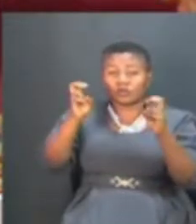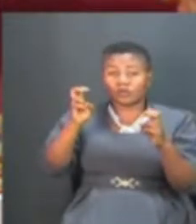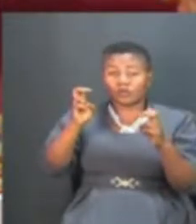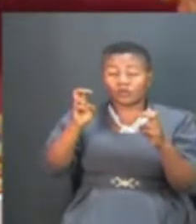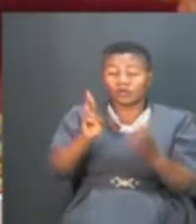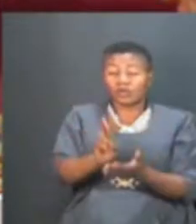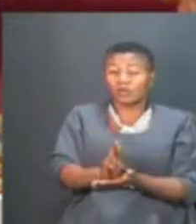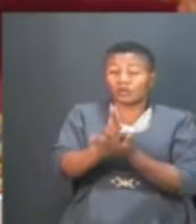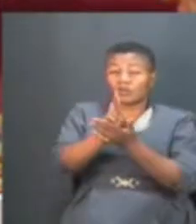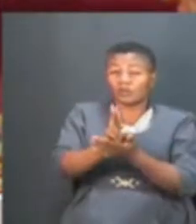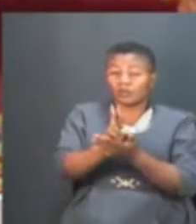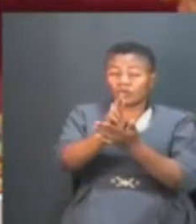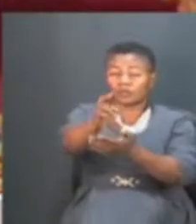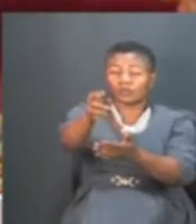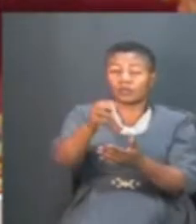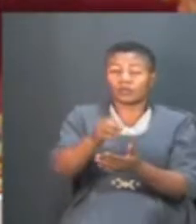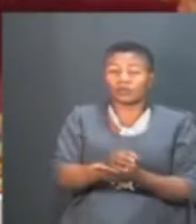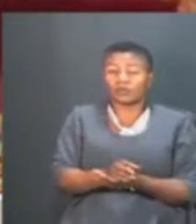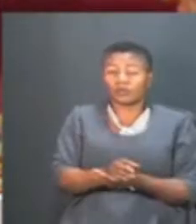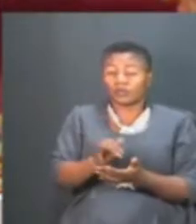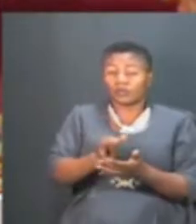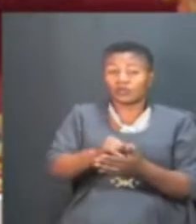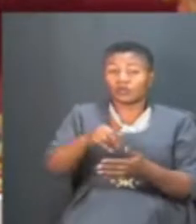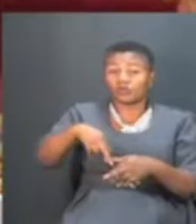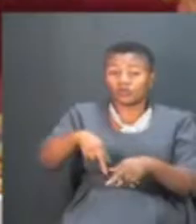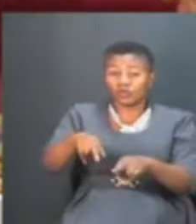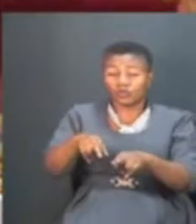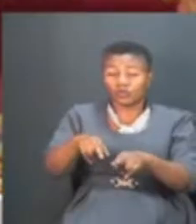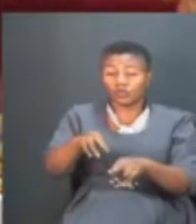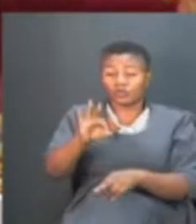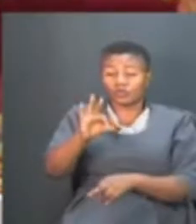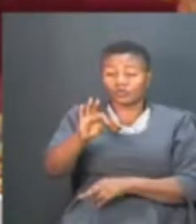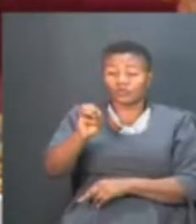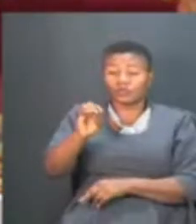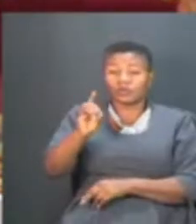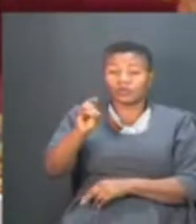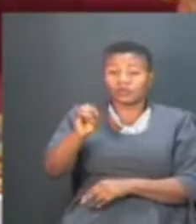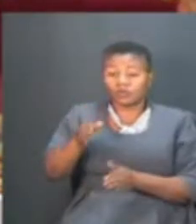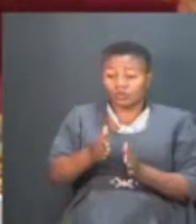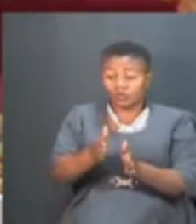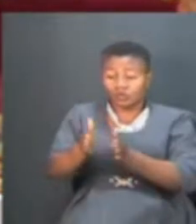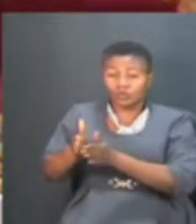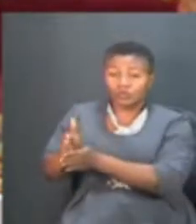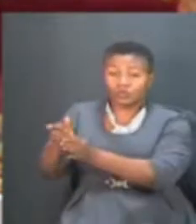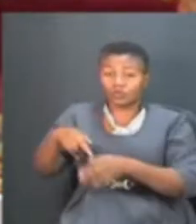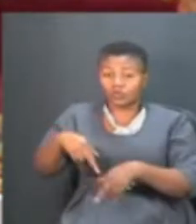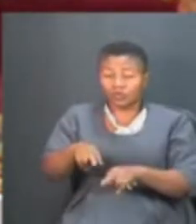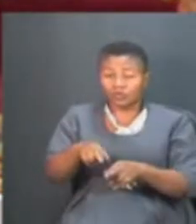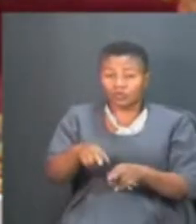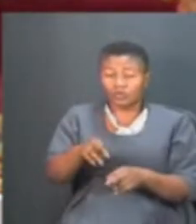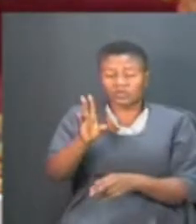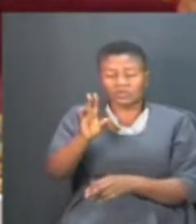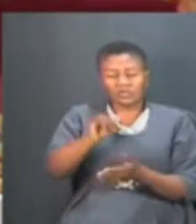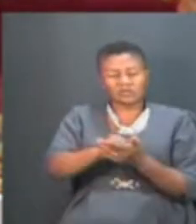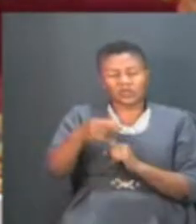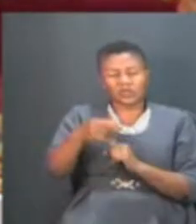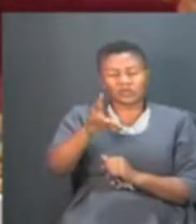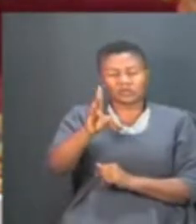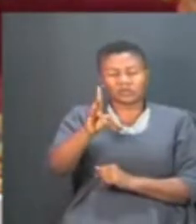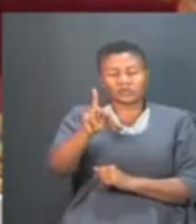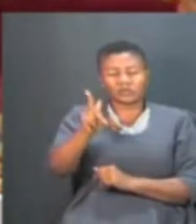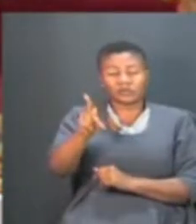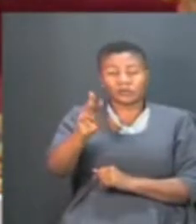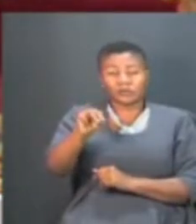Nkawie, Kuma, Nkran, Fuasi, Feeder Road, 17 kilometers. The contract commenced on the 10th of